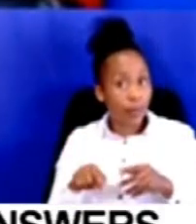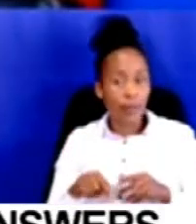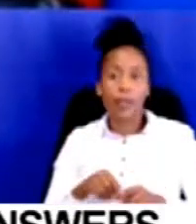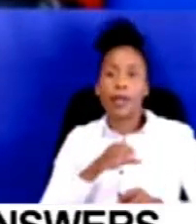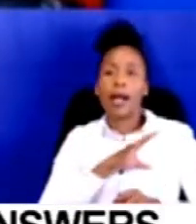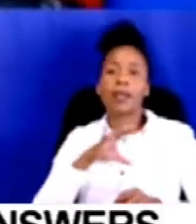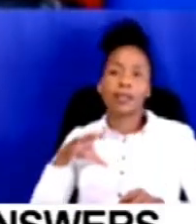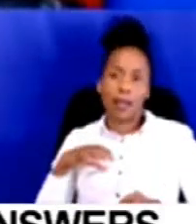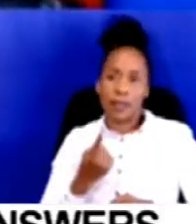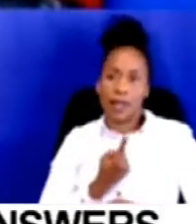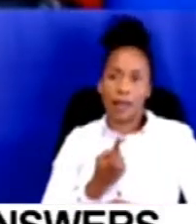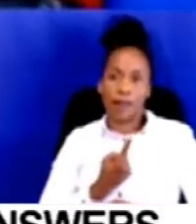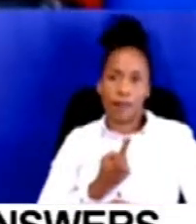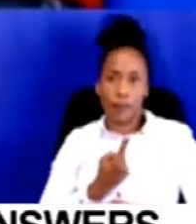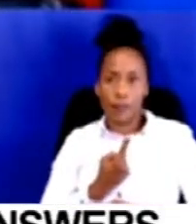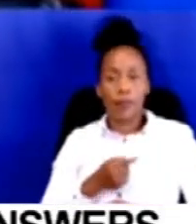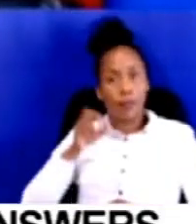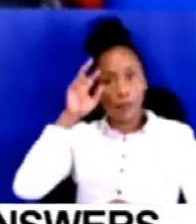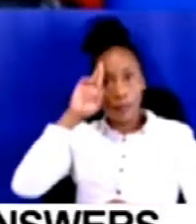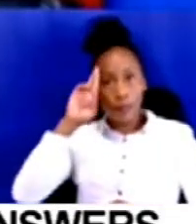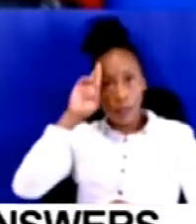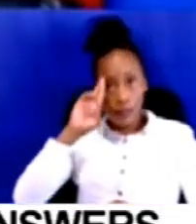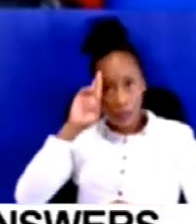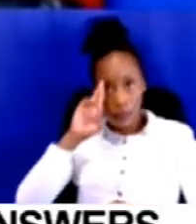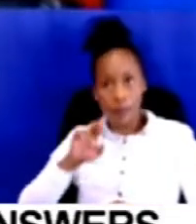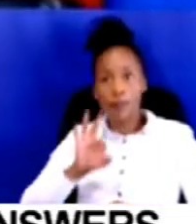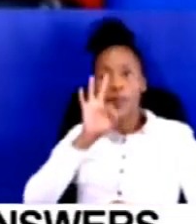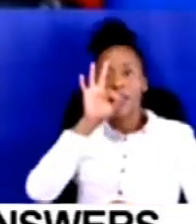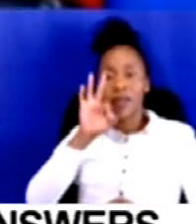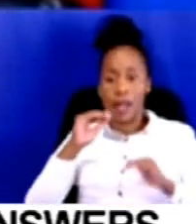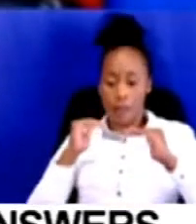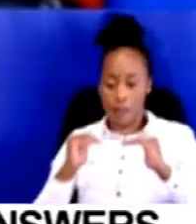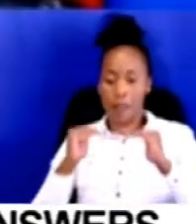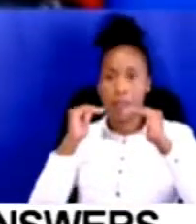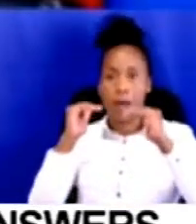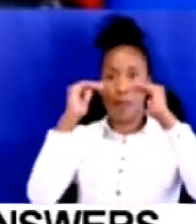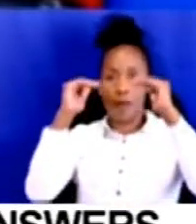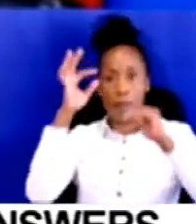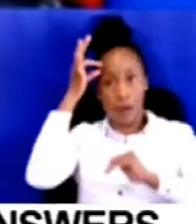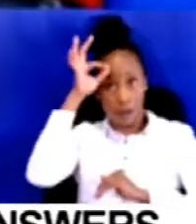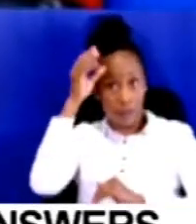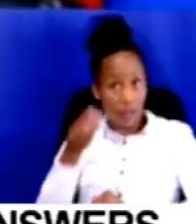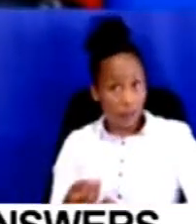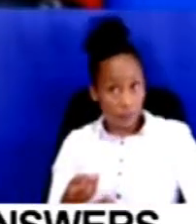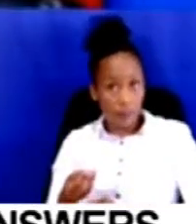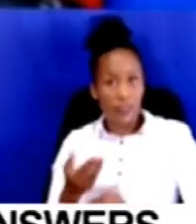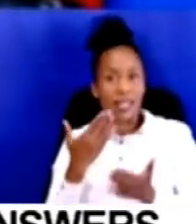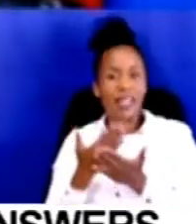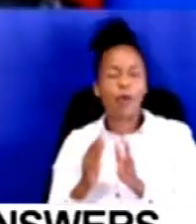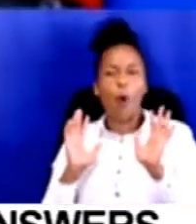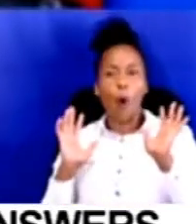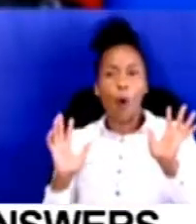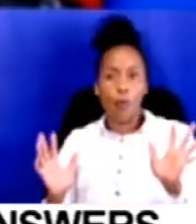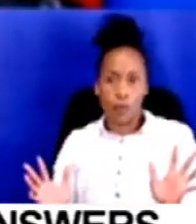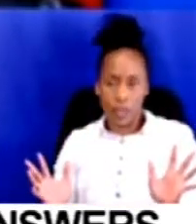council itself. Remember, we've got 3 spheres of government. We can only come